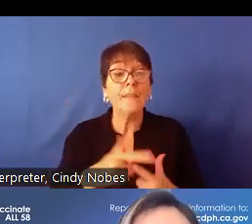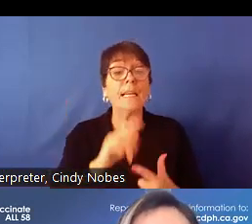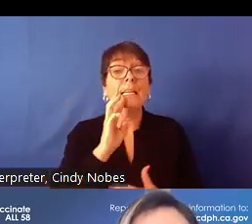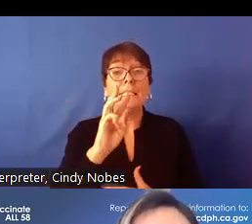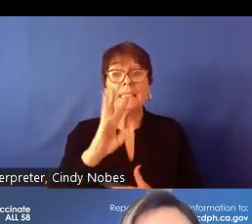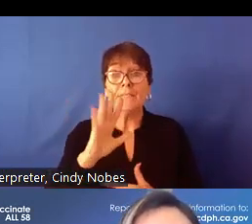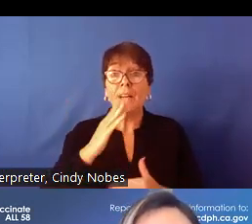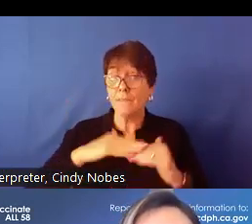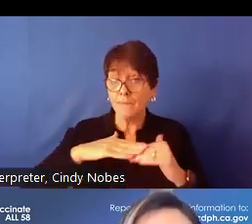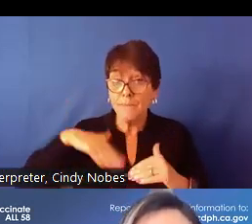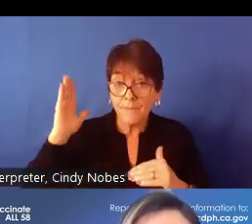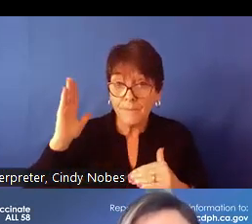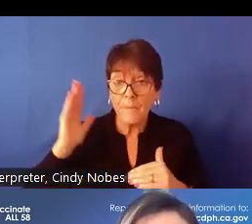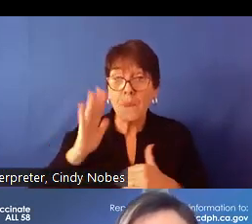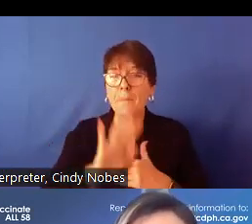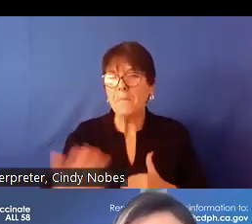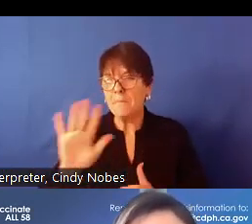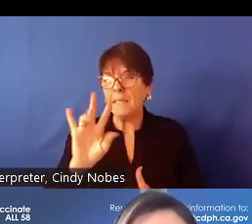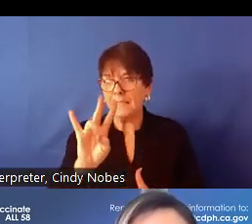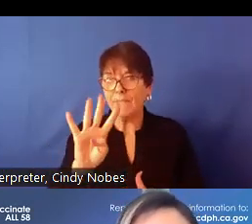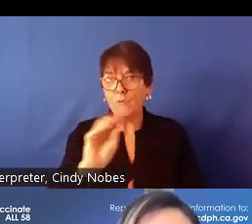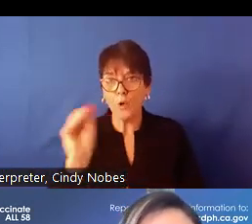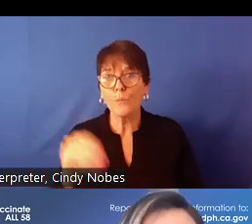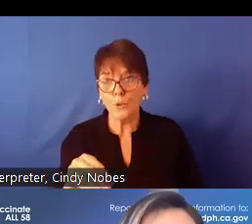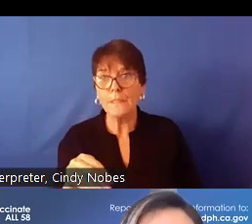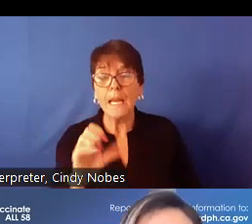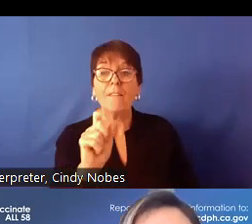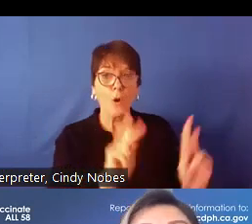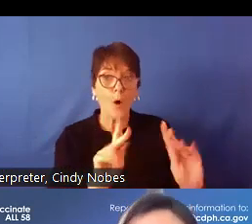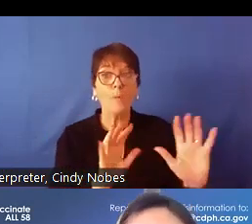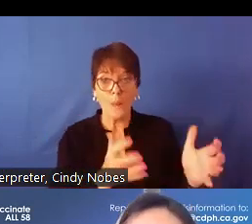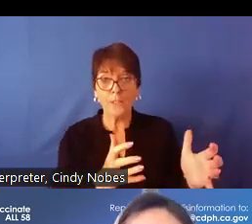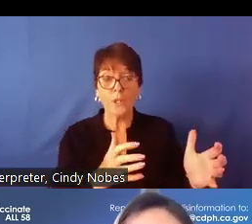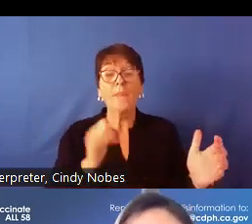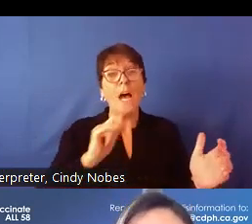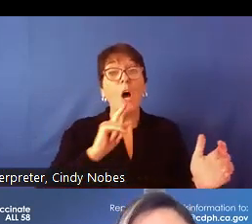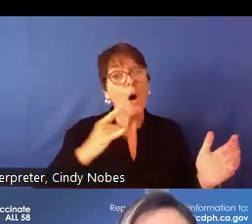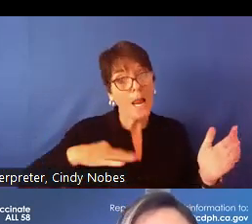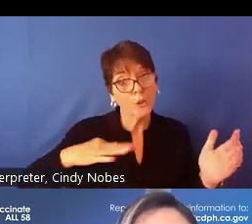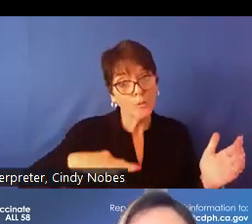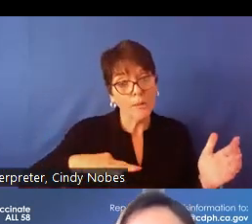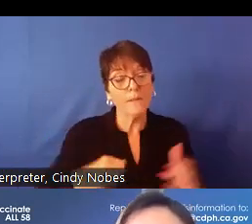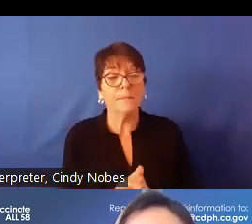and over, we're at about 74% of the population, eligible population.